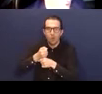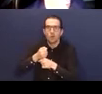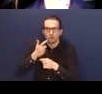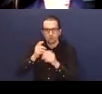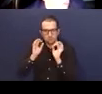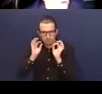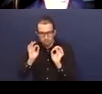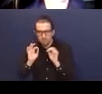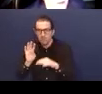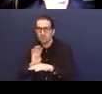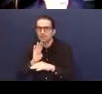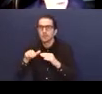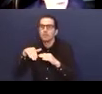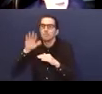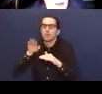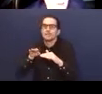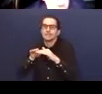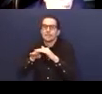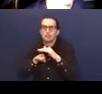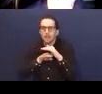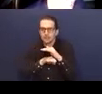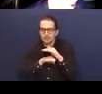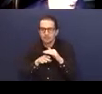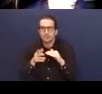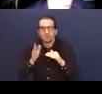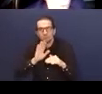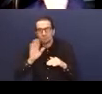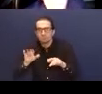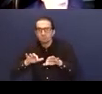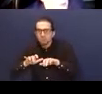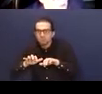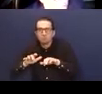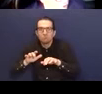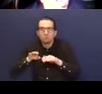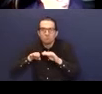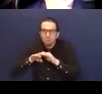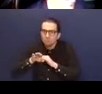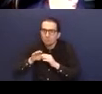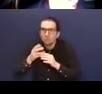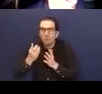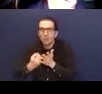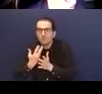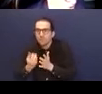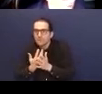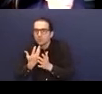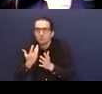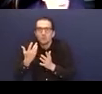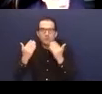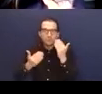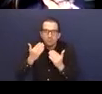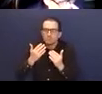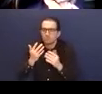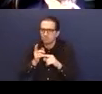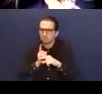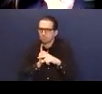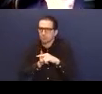these are all quite positive things. So we can see how data can be really important. And if you bring it down to the level of low